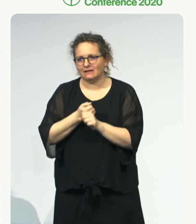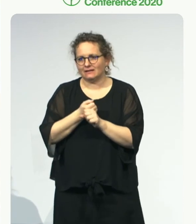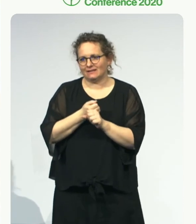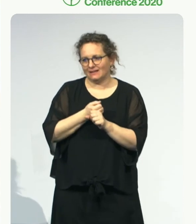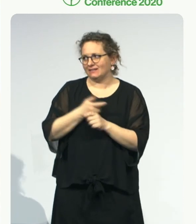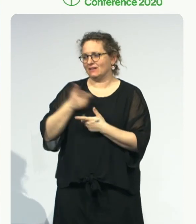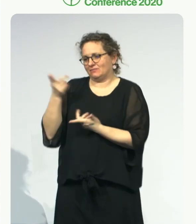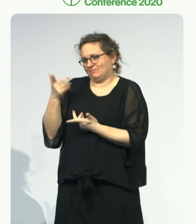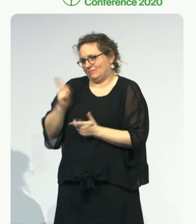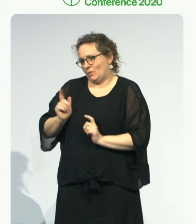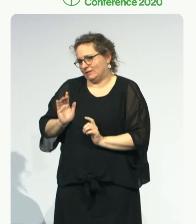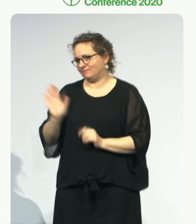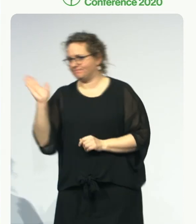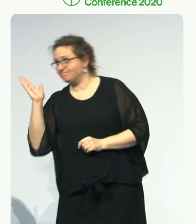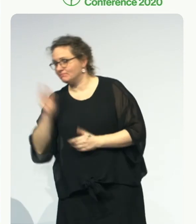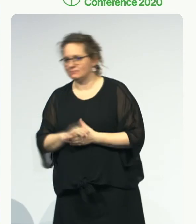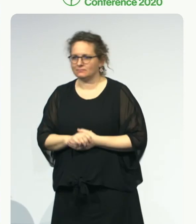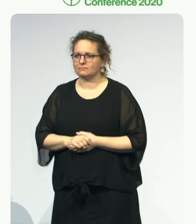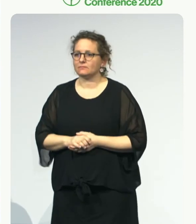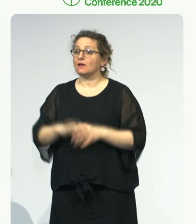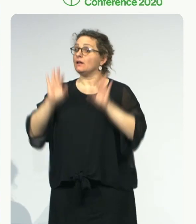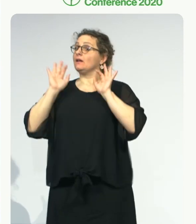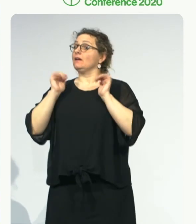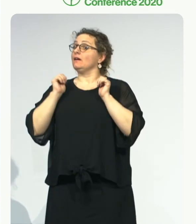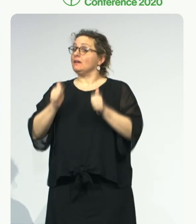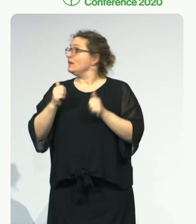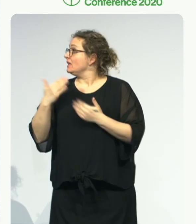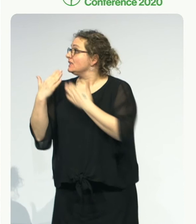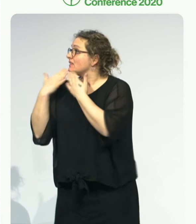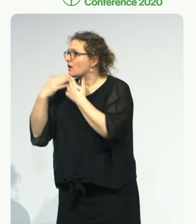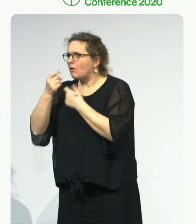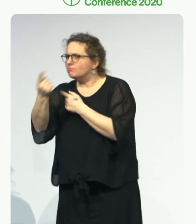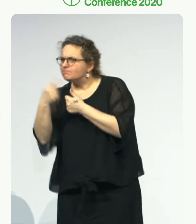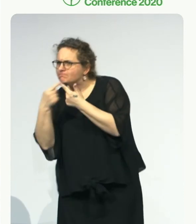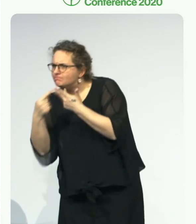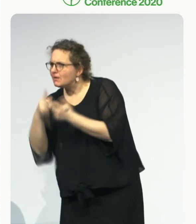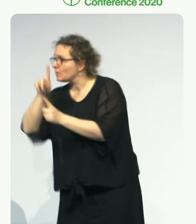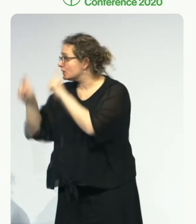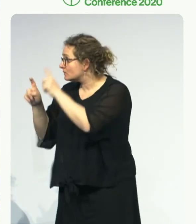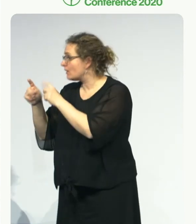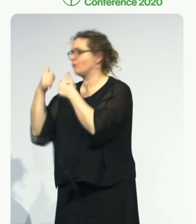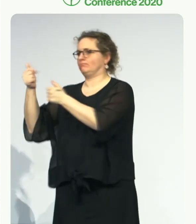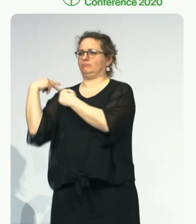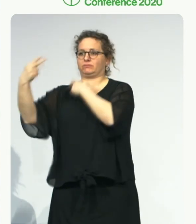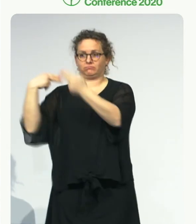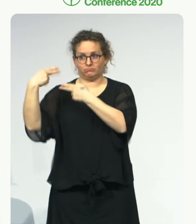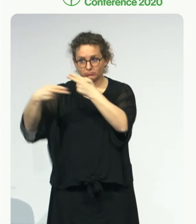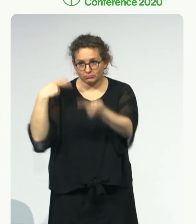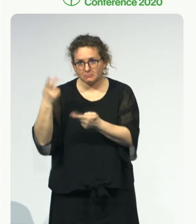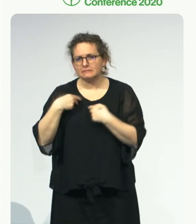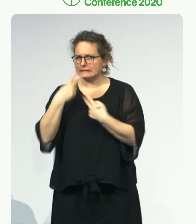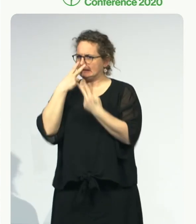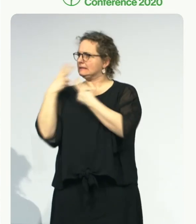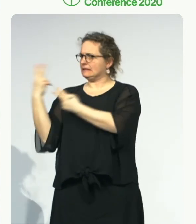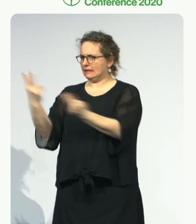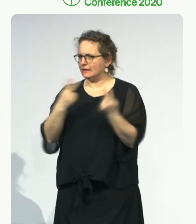Thank you very much for answering that very important question about curriculum. It is interesting to see and important to